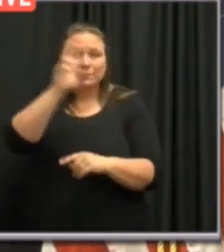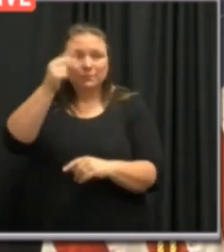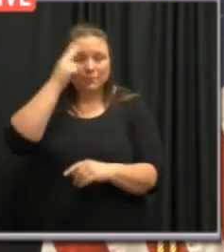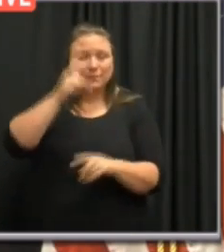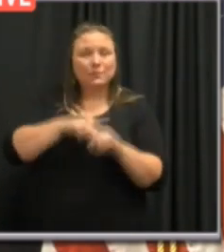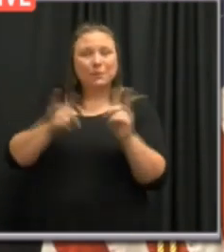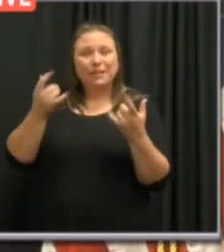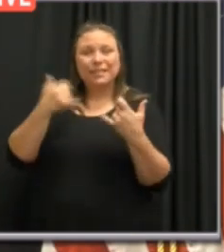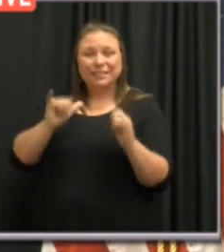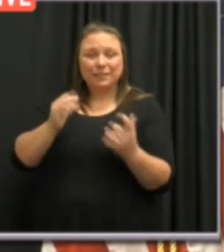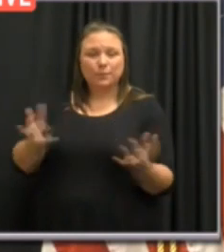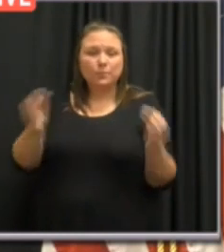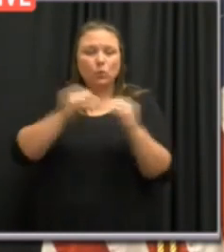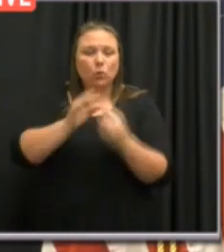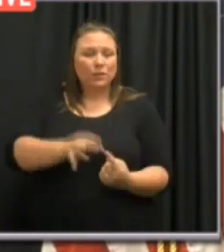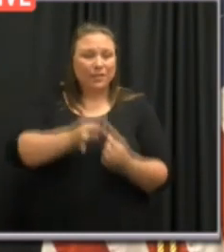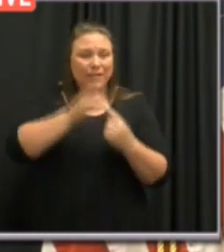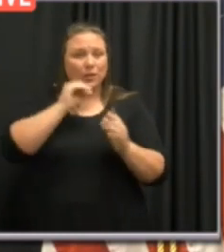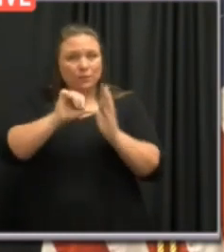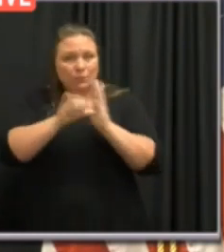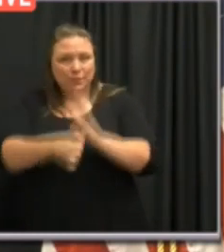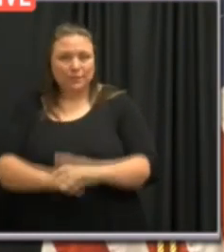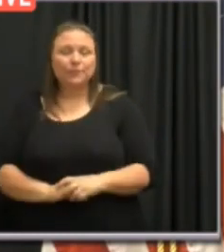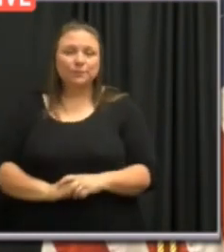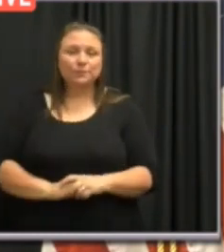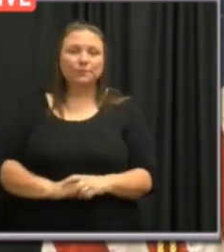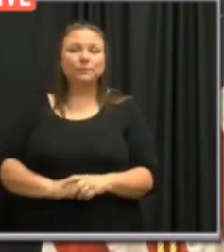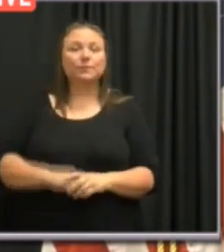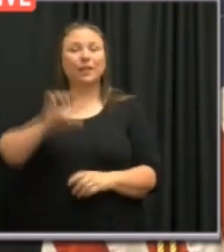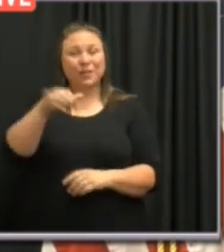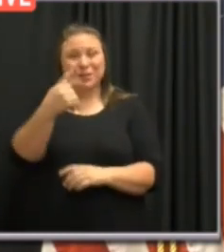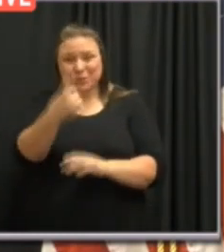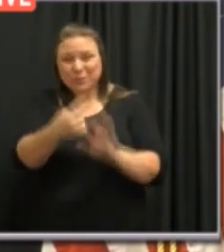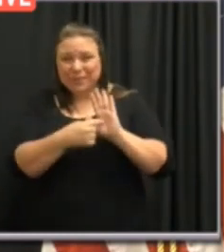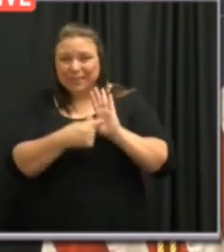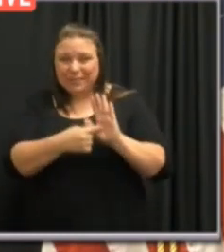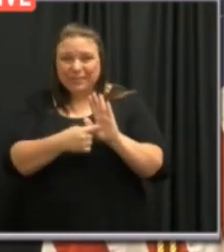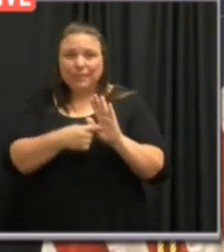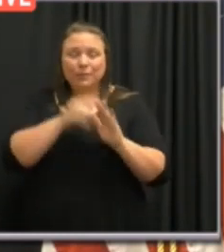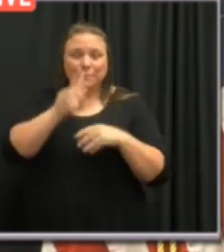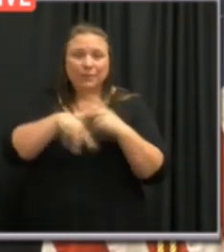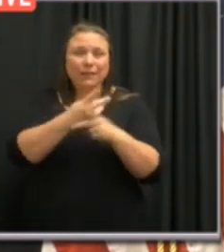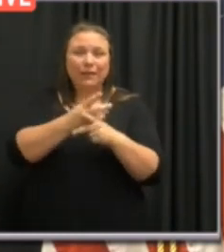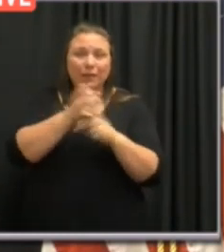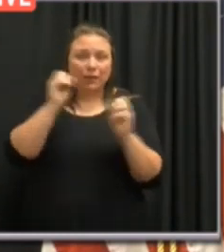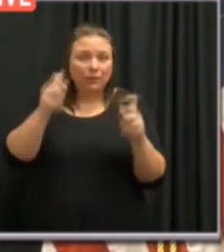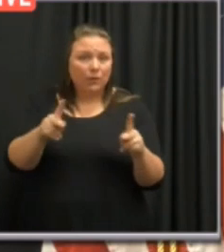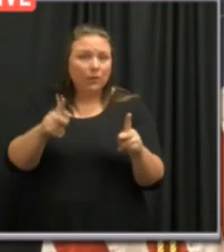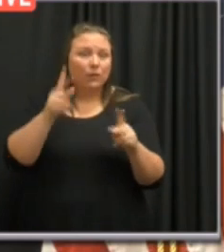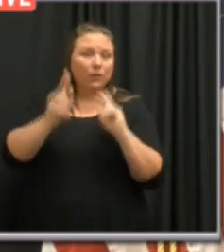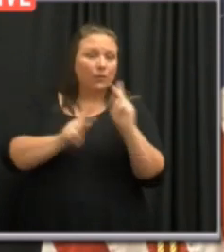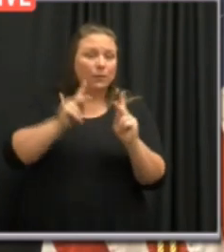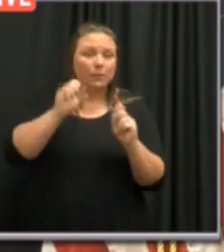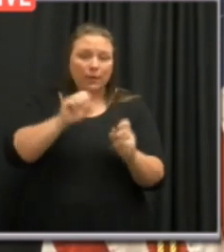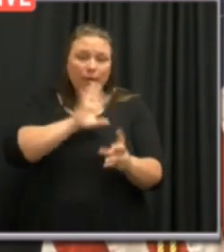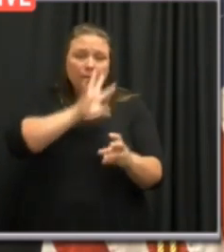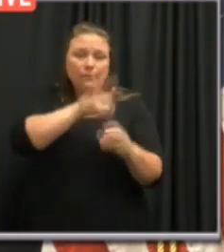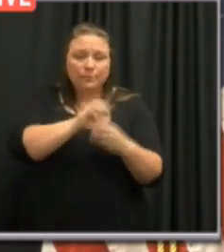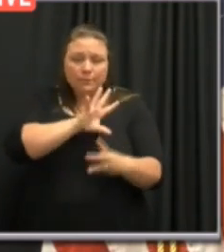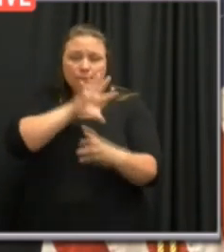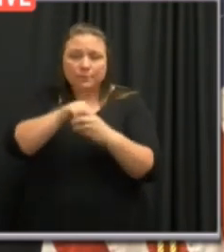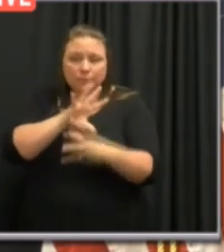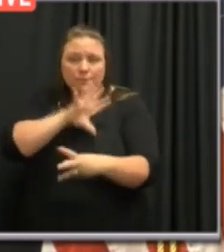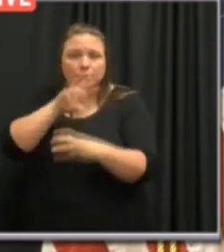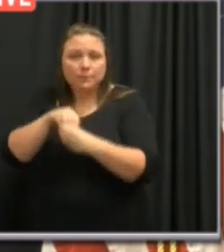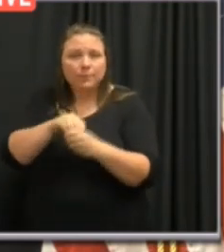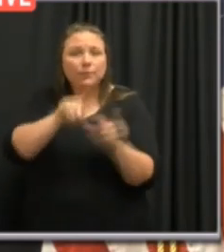it any less special or impressive. This is just one example of the type of opportunities that people can plug into.